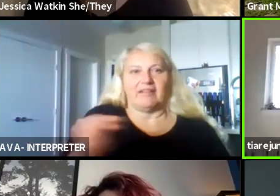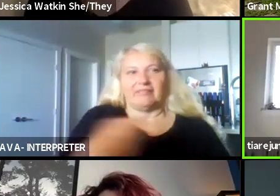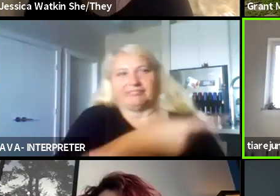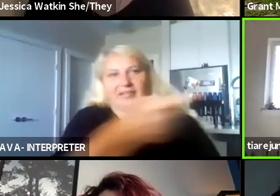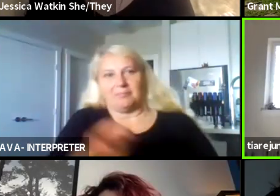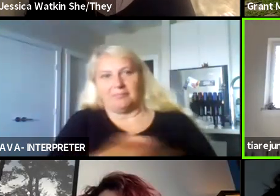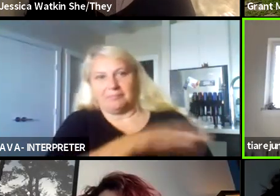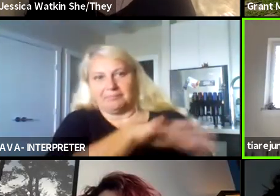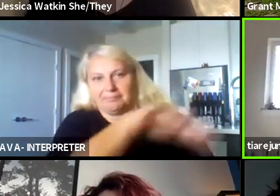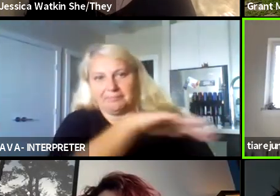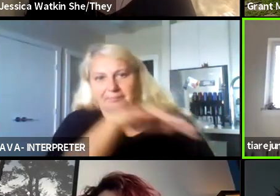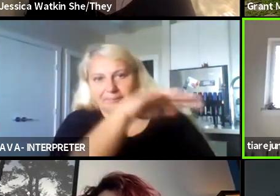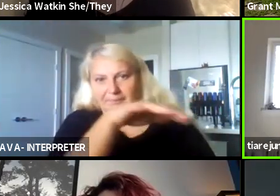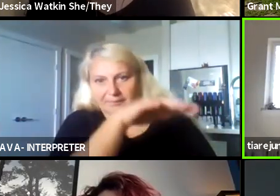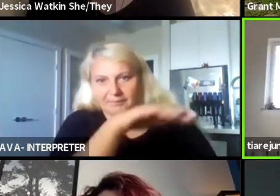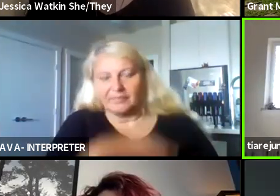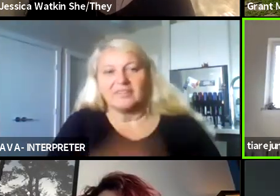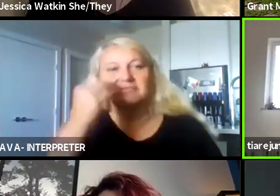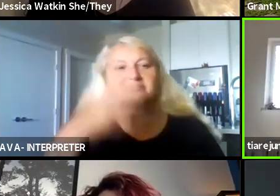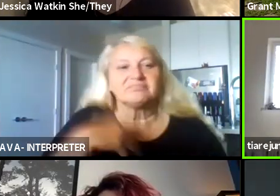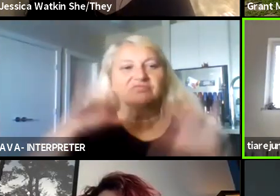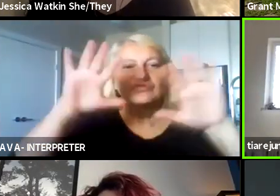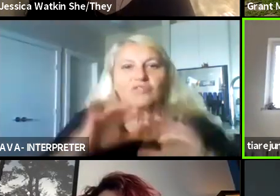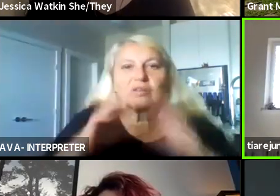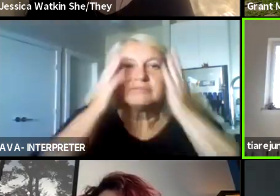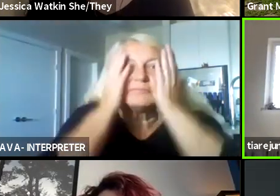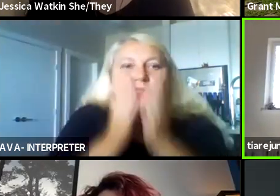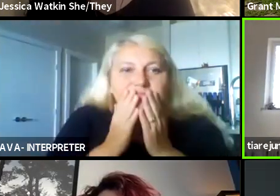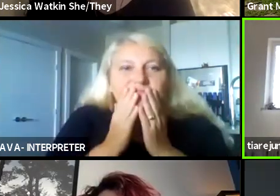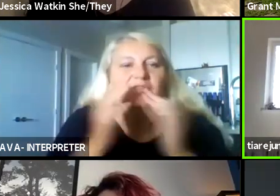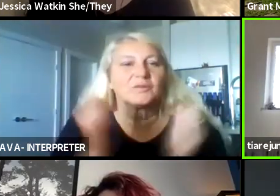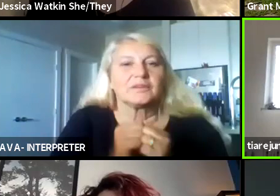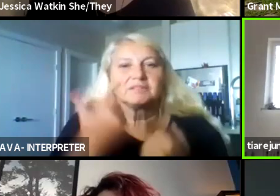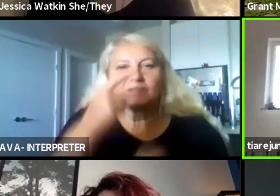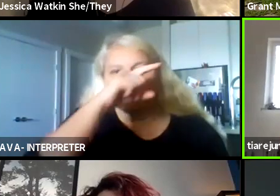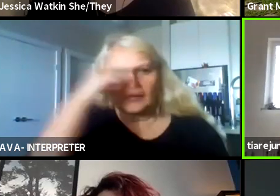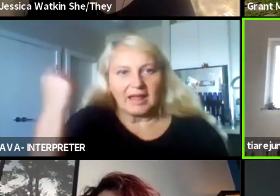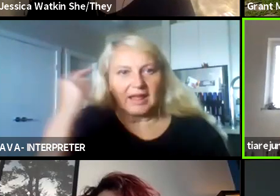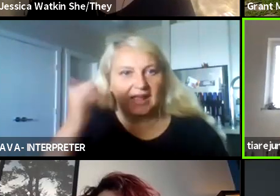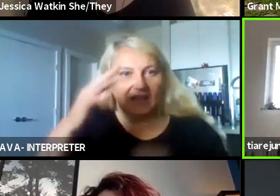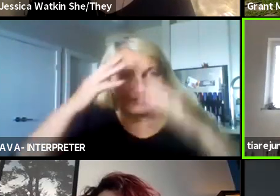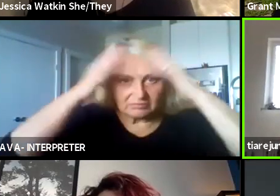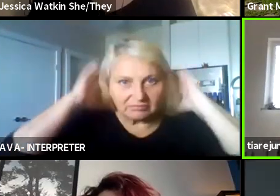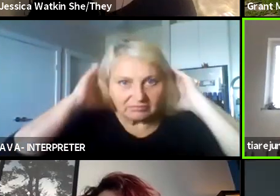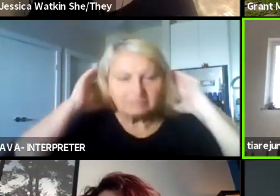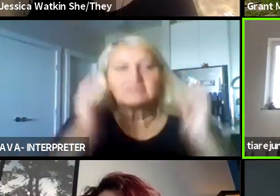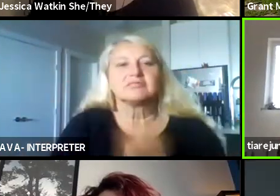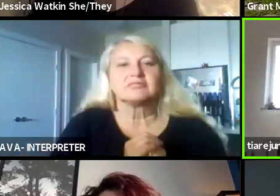I'm a tan, olive-skinned person with dark black hair.